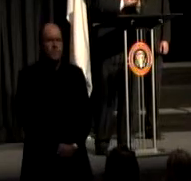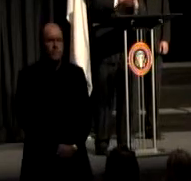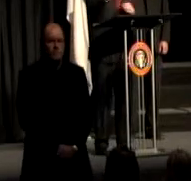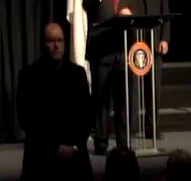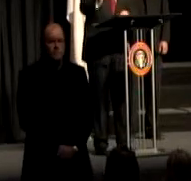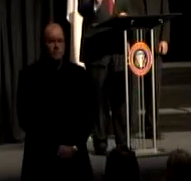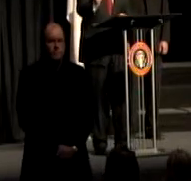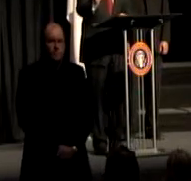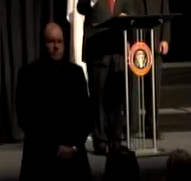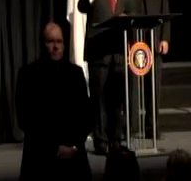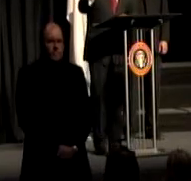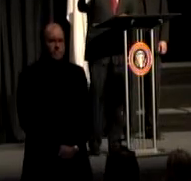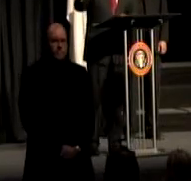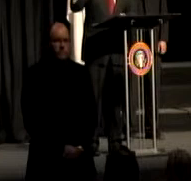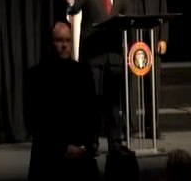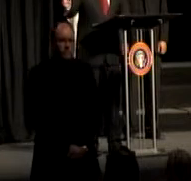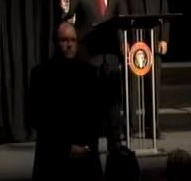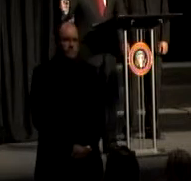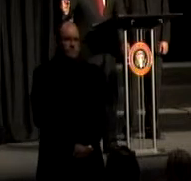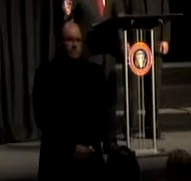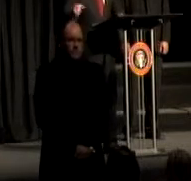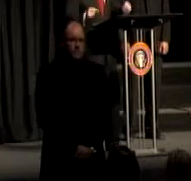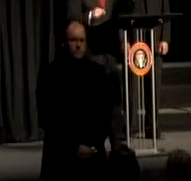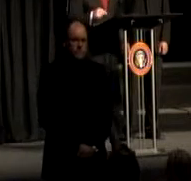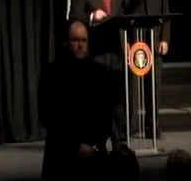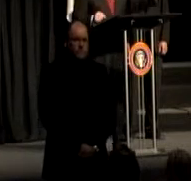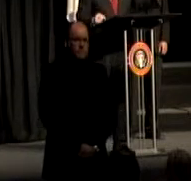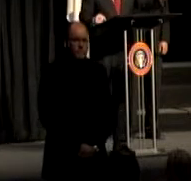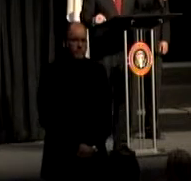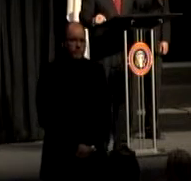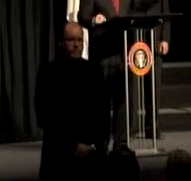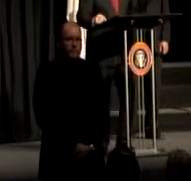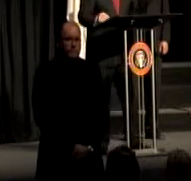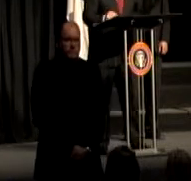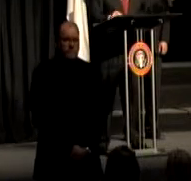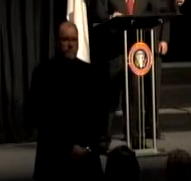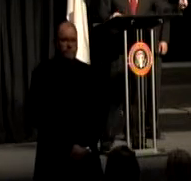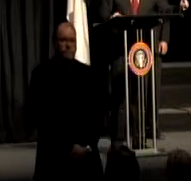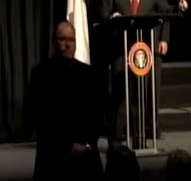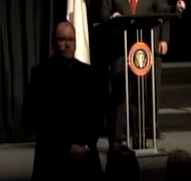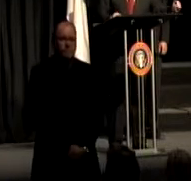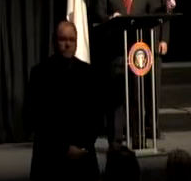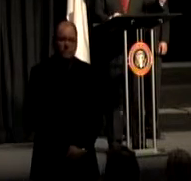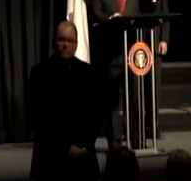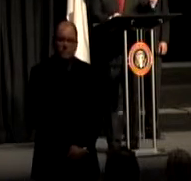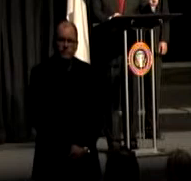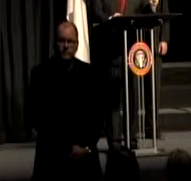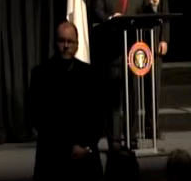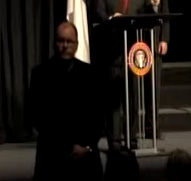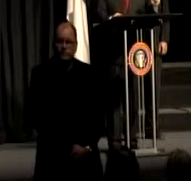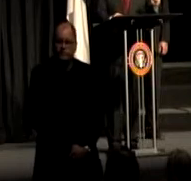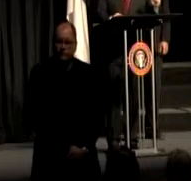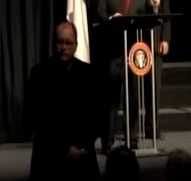one individual type or a group of people I believe the body of Christ I believe Glenville should have